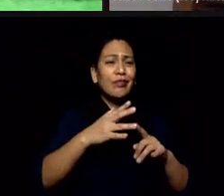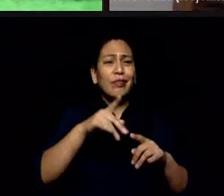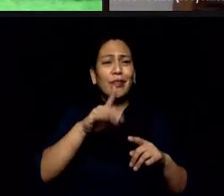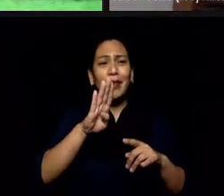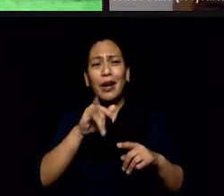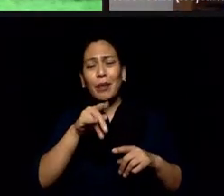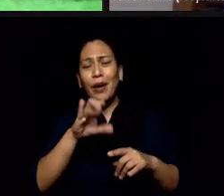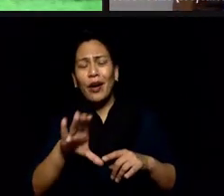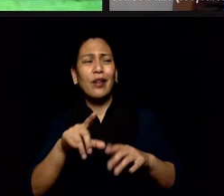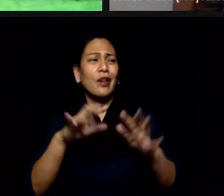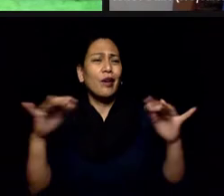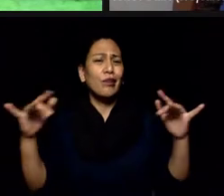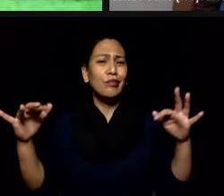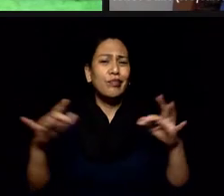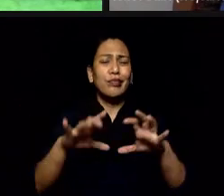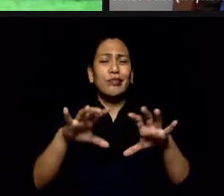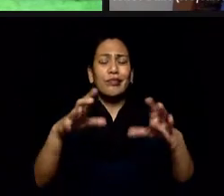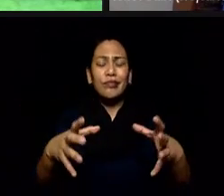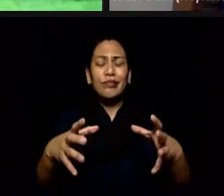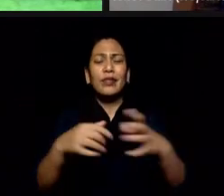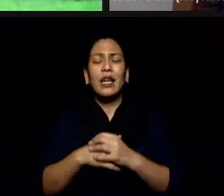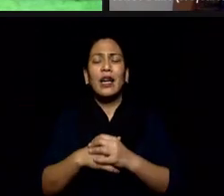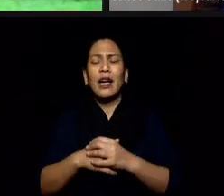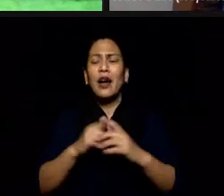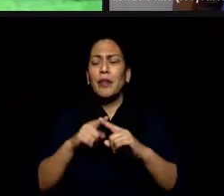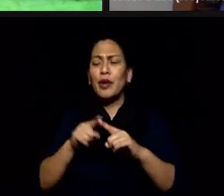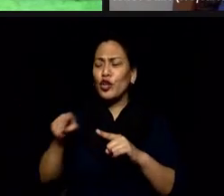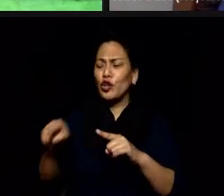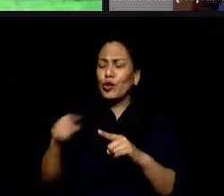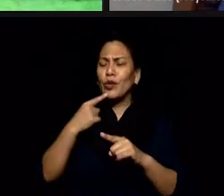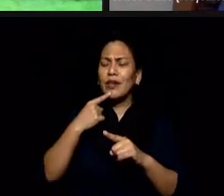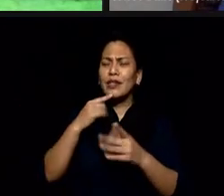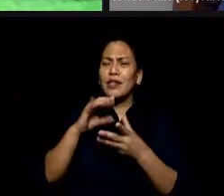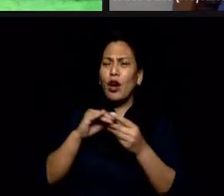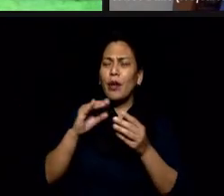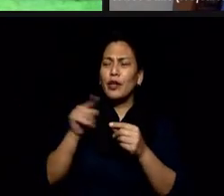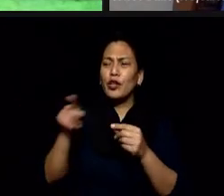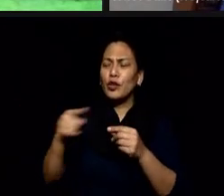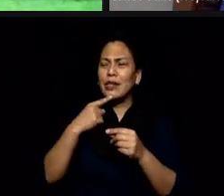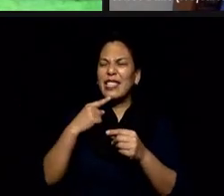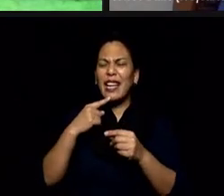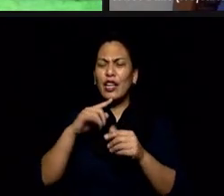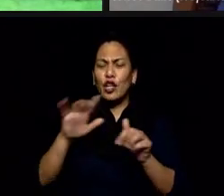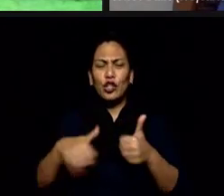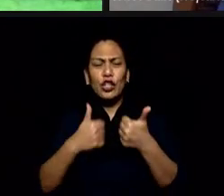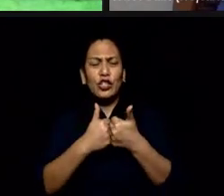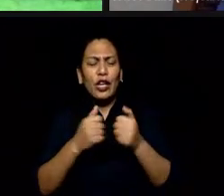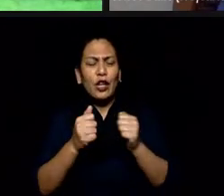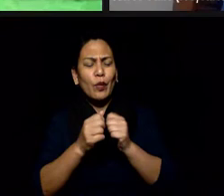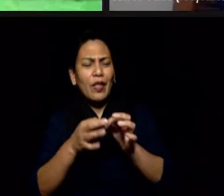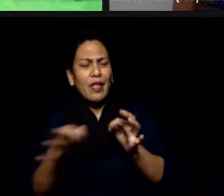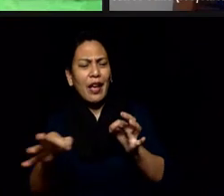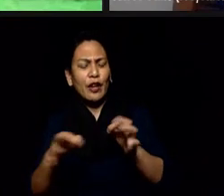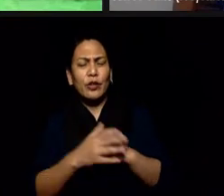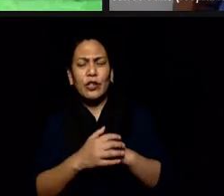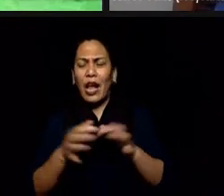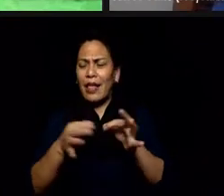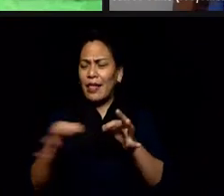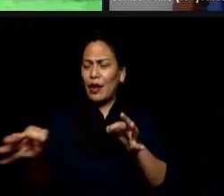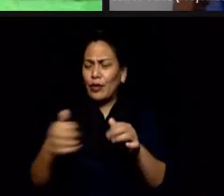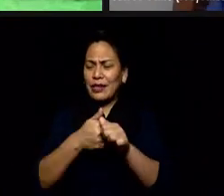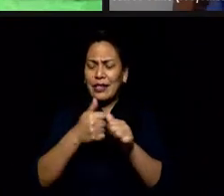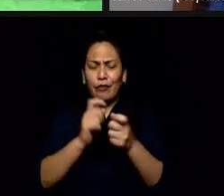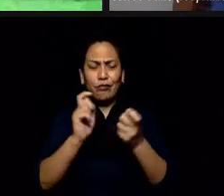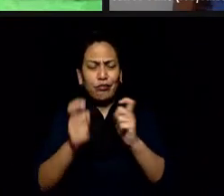And at the time you were talking about the difficulty you were having with language and how language was changing on you and you were failing at every